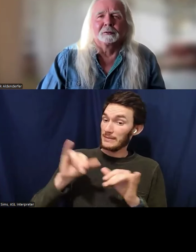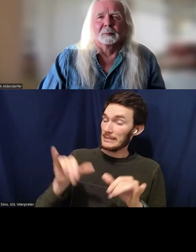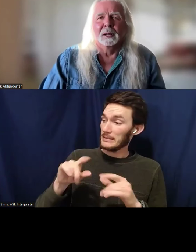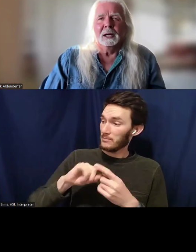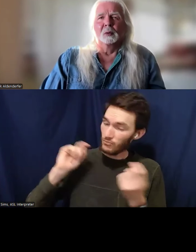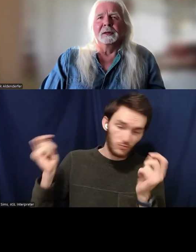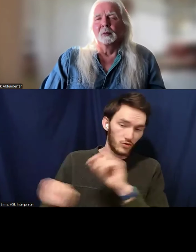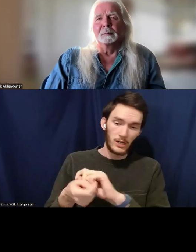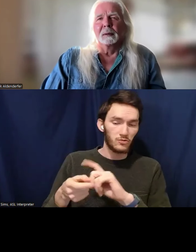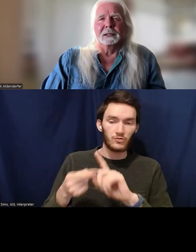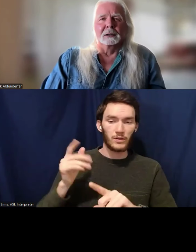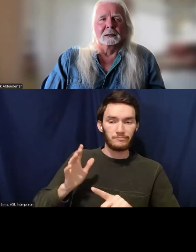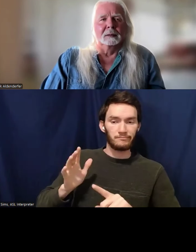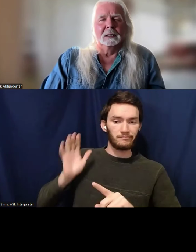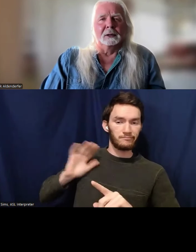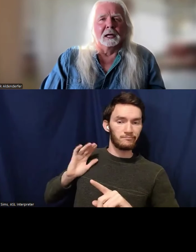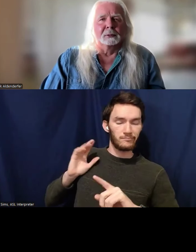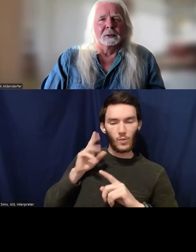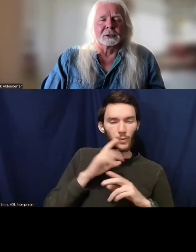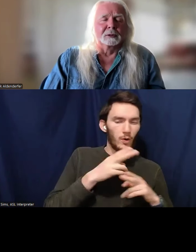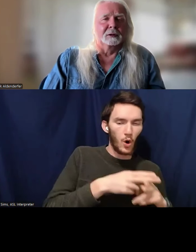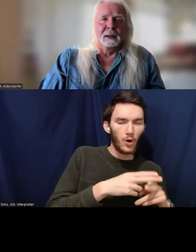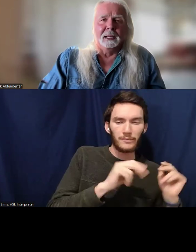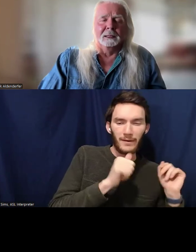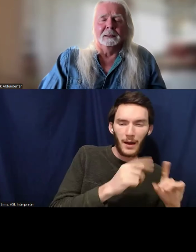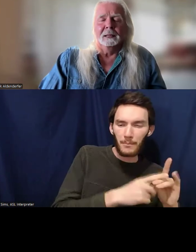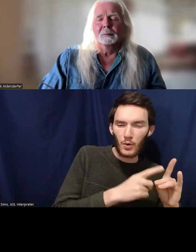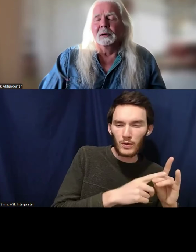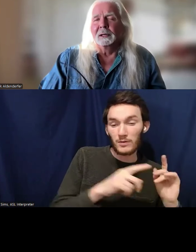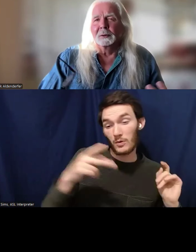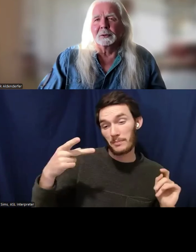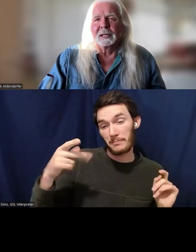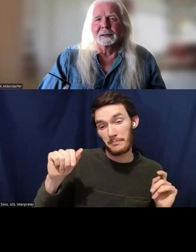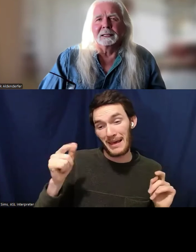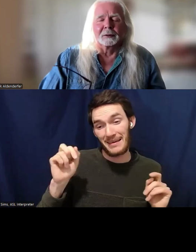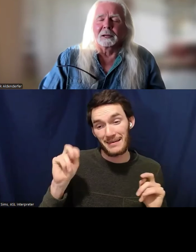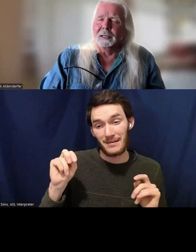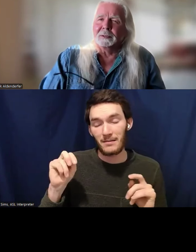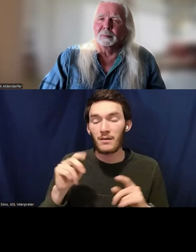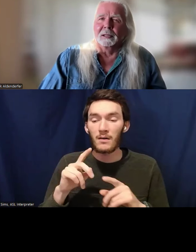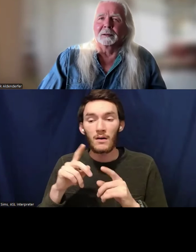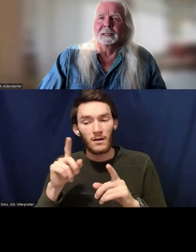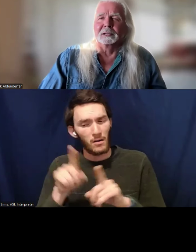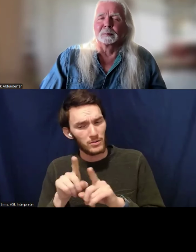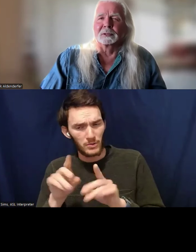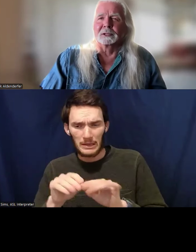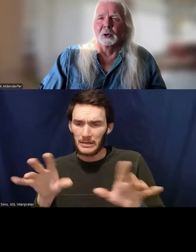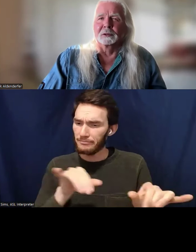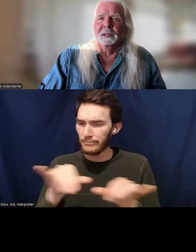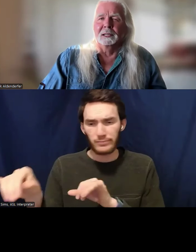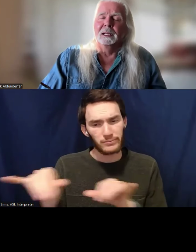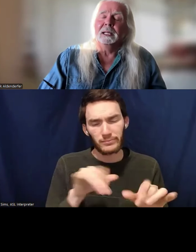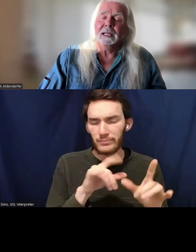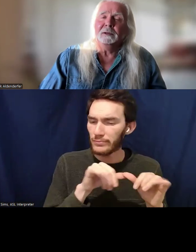dramatically from one that one might call non-Buddhist or even pagan, one can also say that there are clear similarities that persist